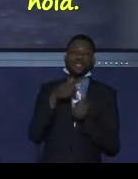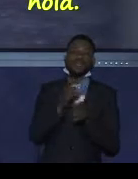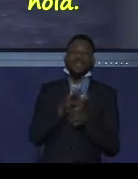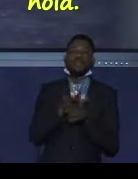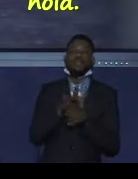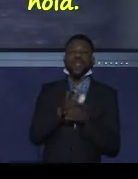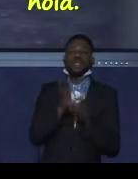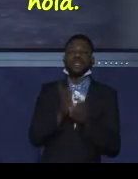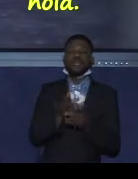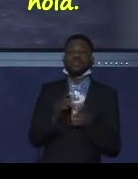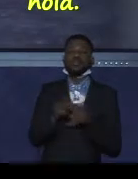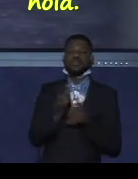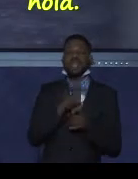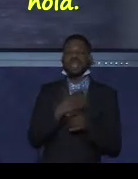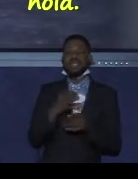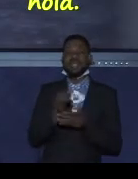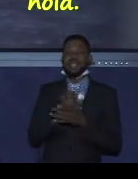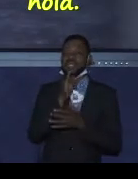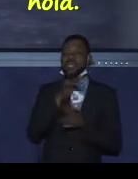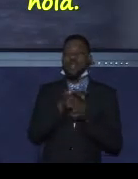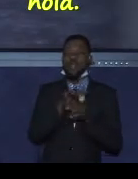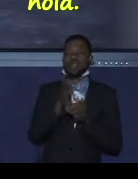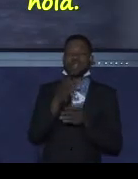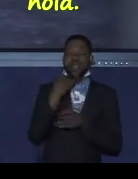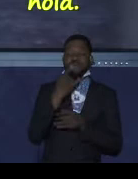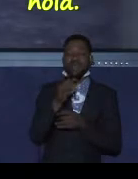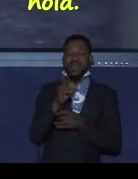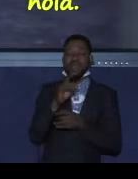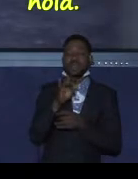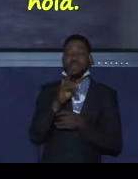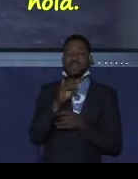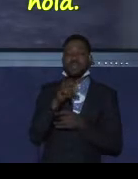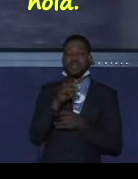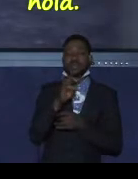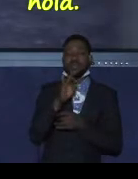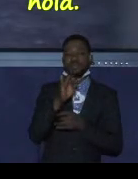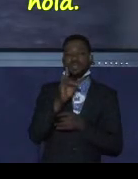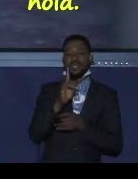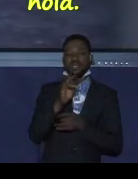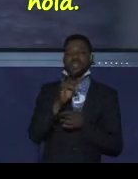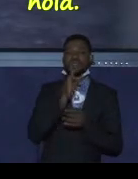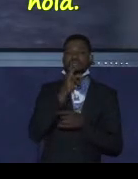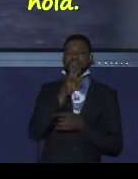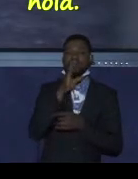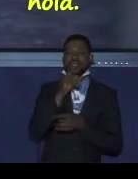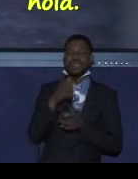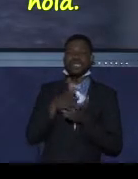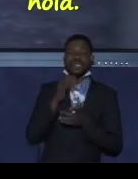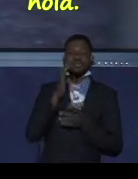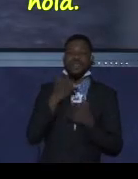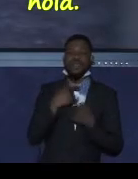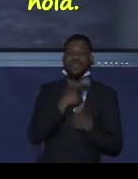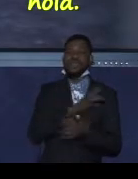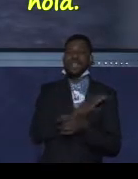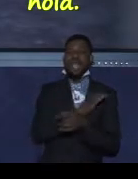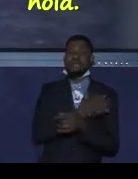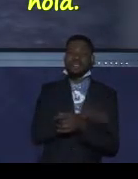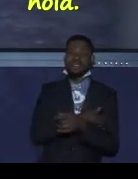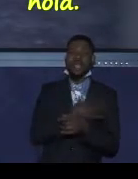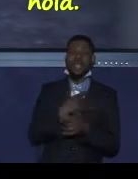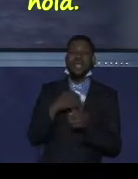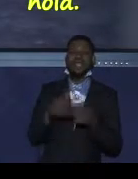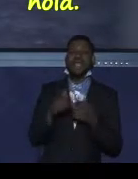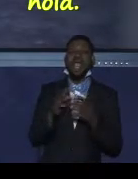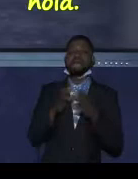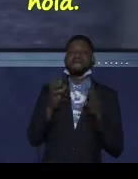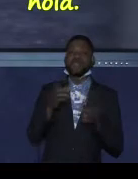talking about containers. So anything that is a container for liquid is definitely going to be having a